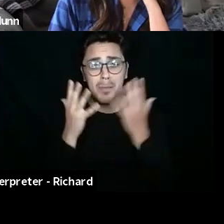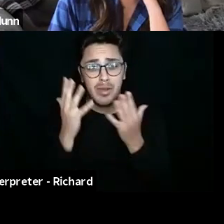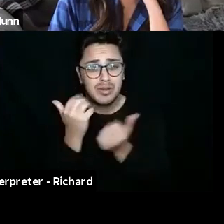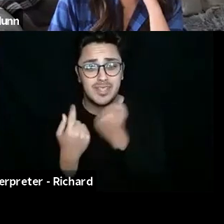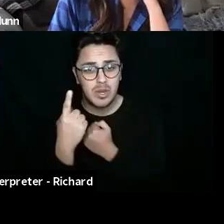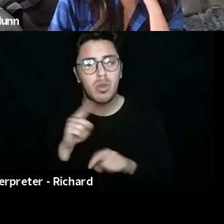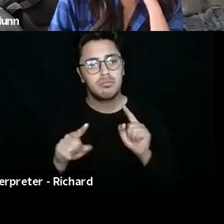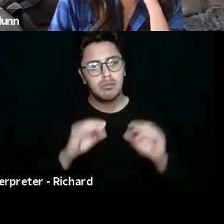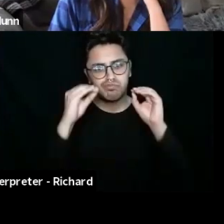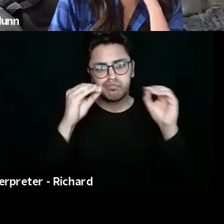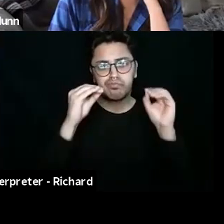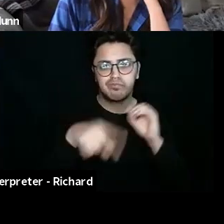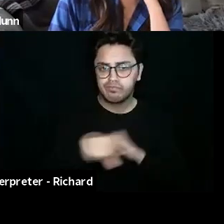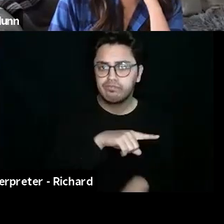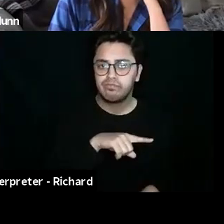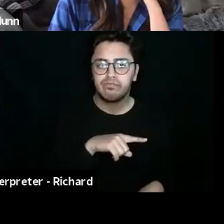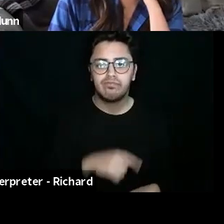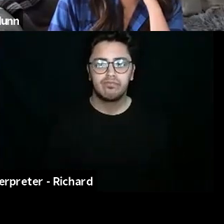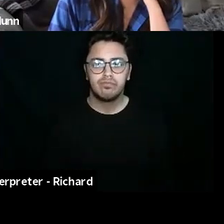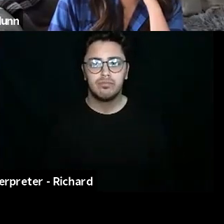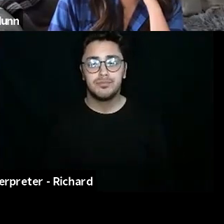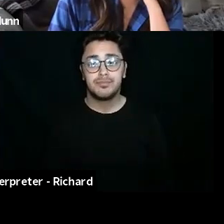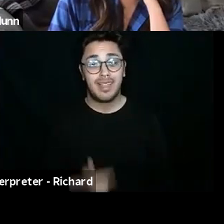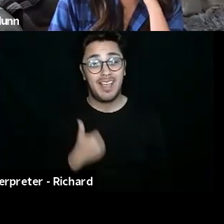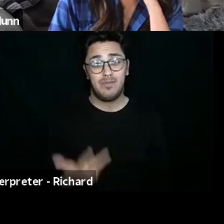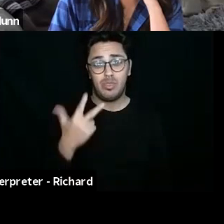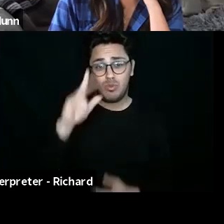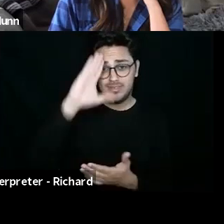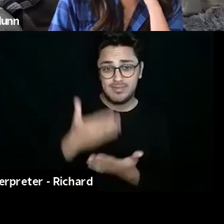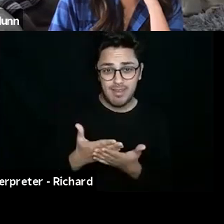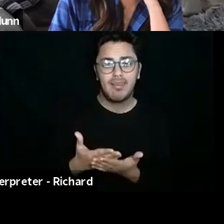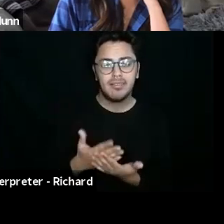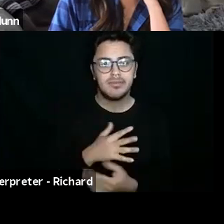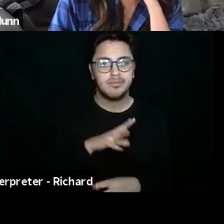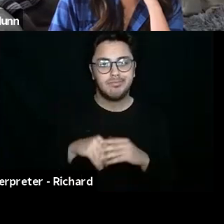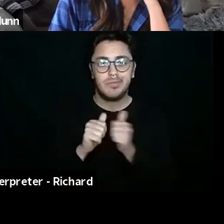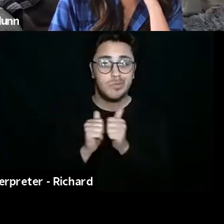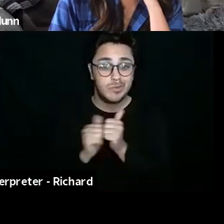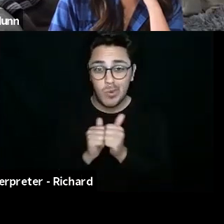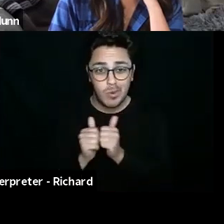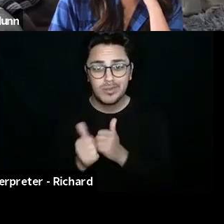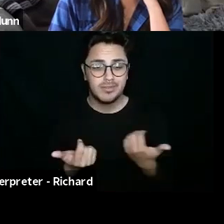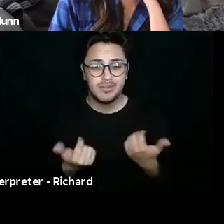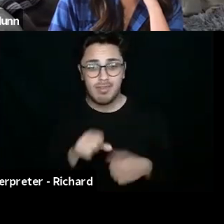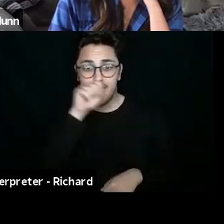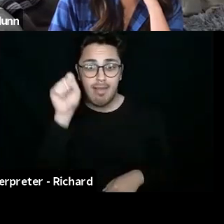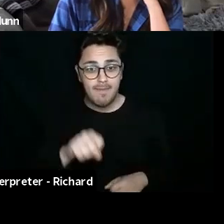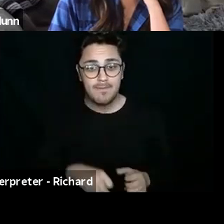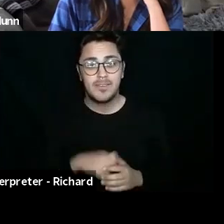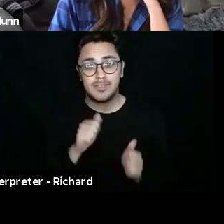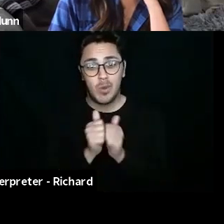of educated. And that's a moment. I just have to say, I have three sons who are sports fanatics, and we are all talking about